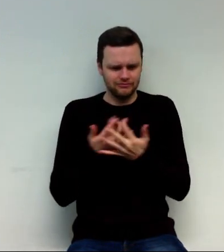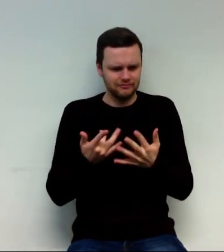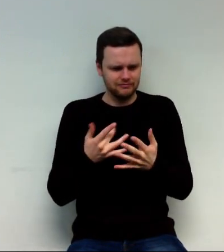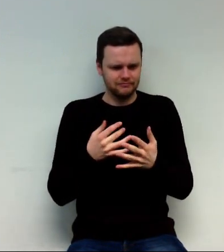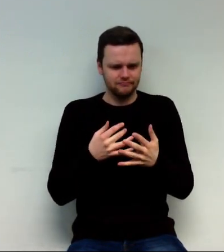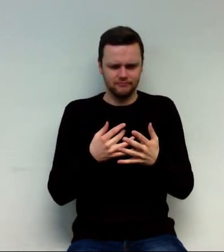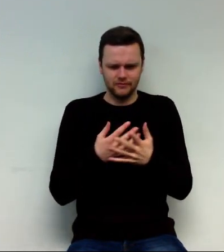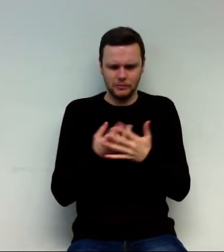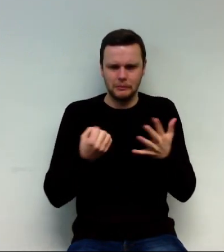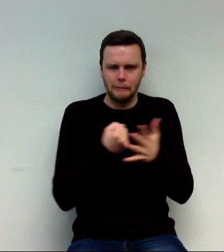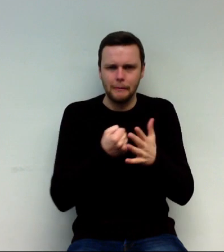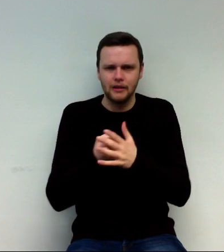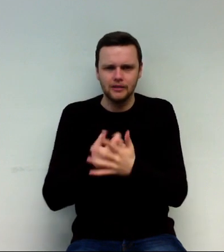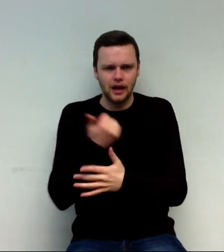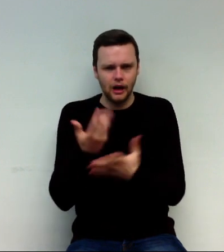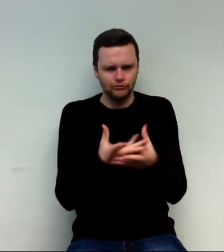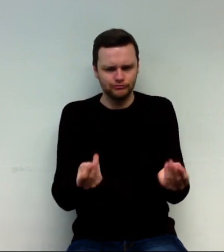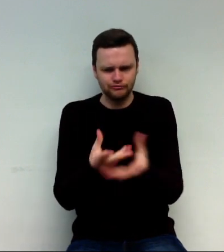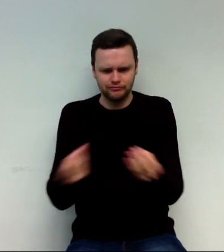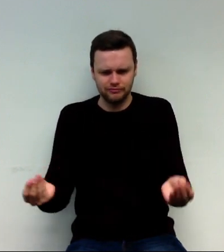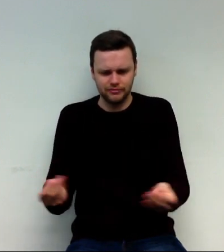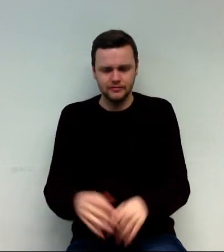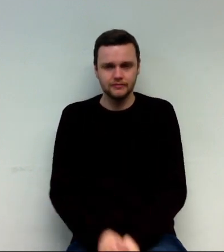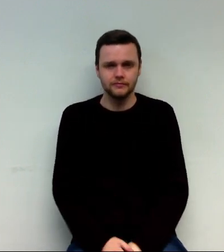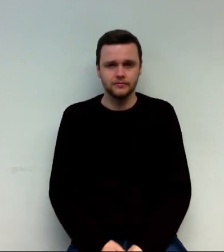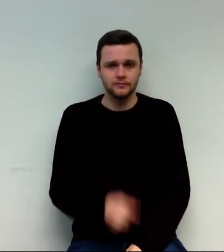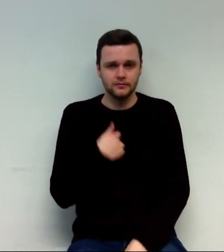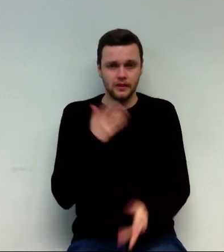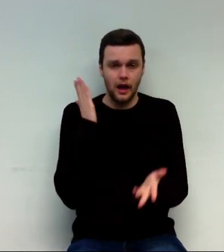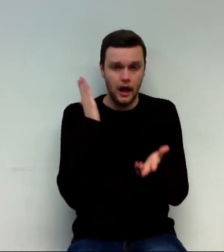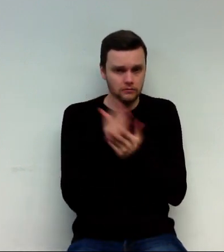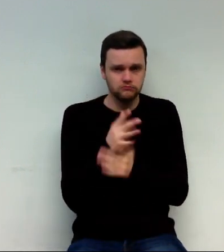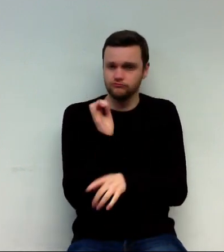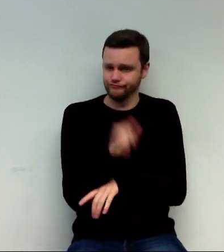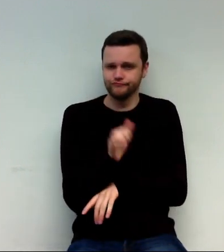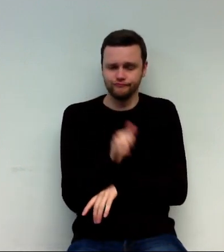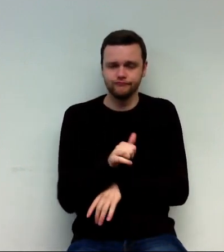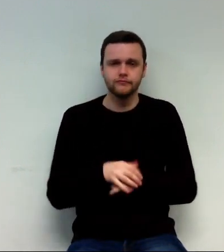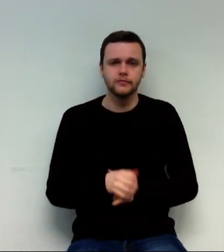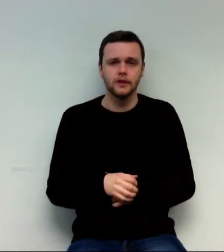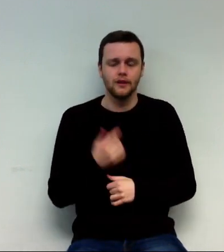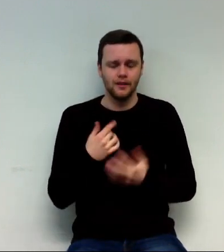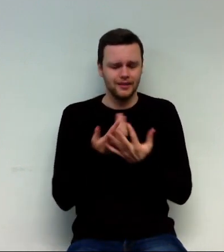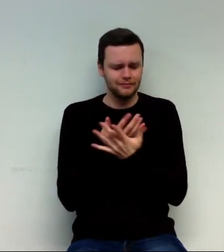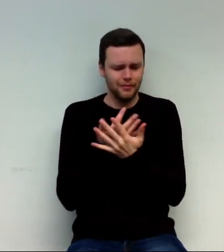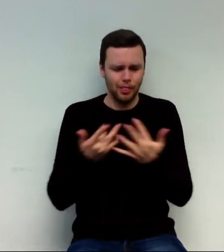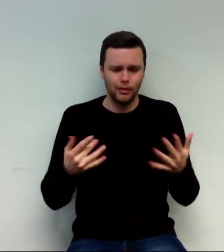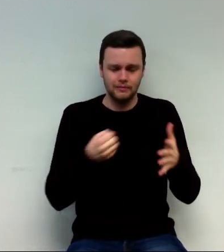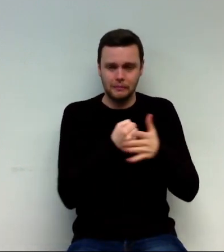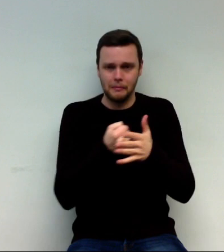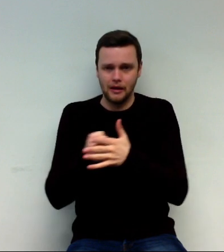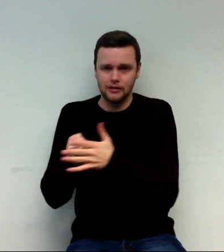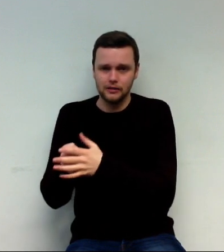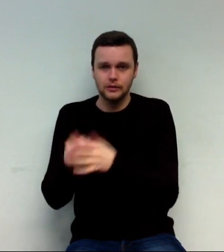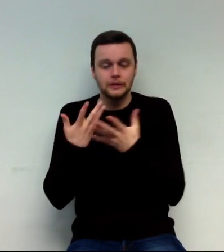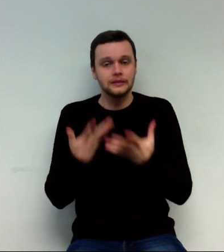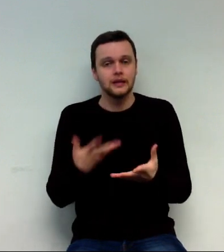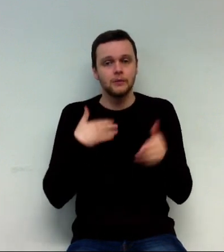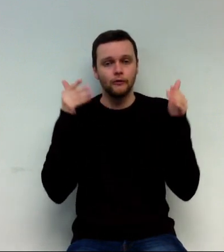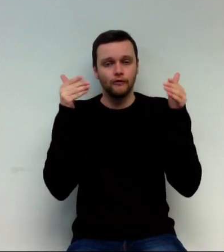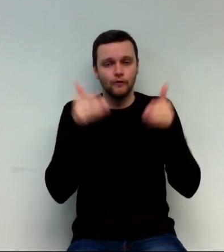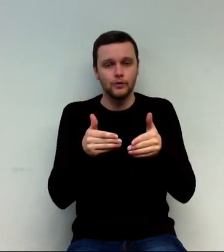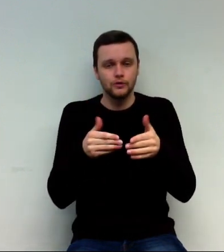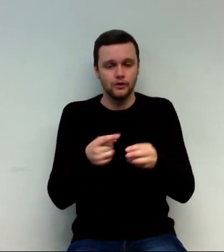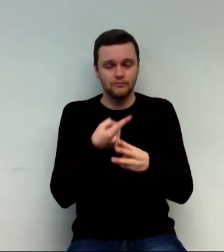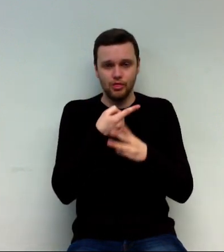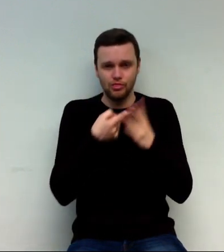have to go about breaking or definitely swerving. There are many barriers, and we're going to focus today on